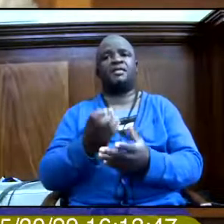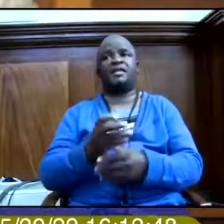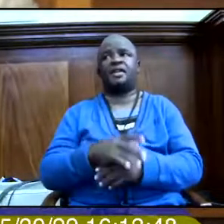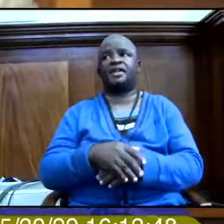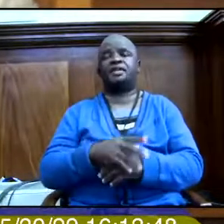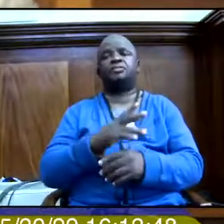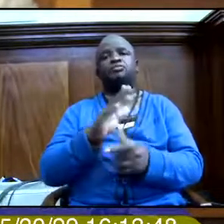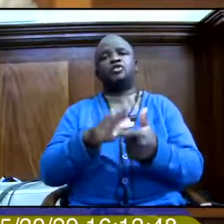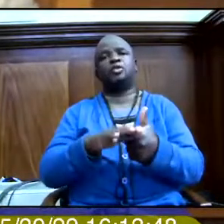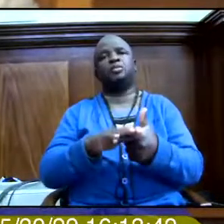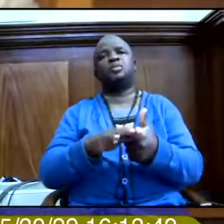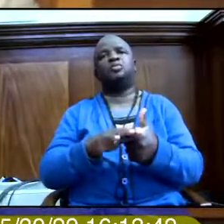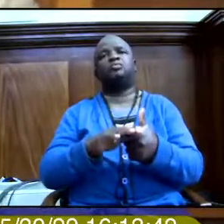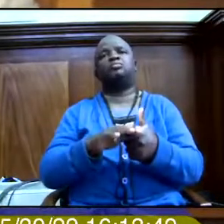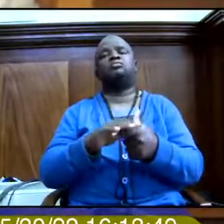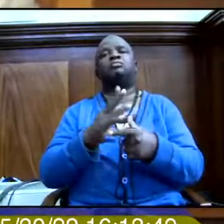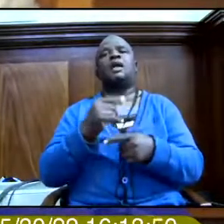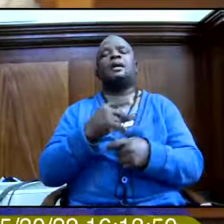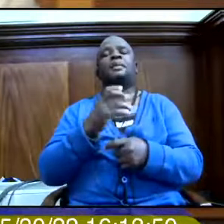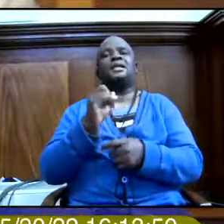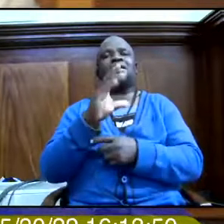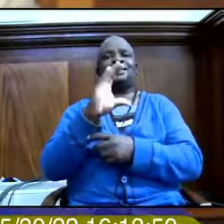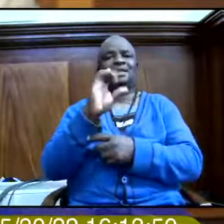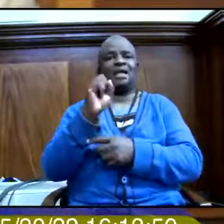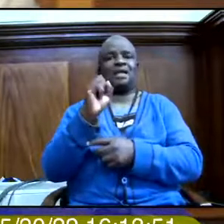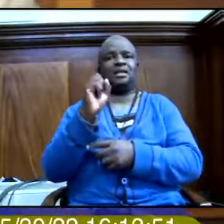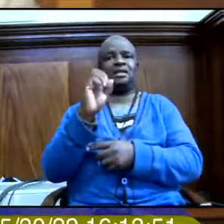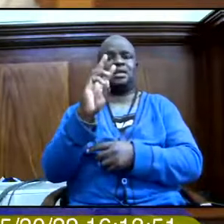city number two school mega man csw